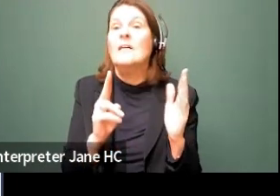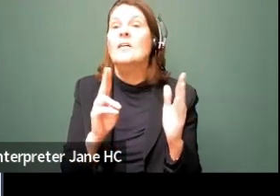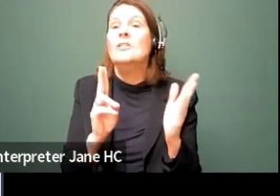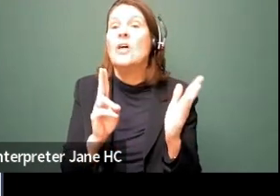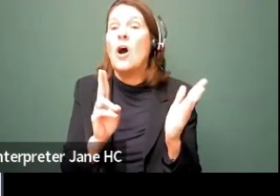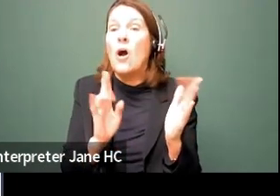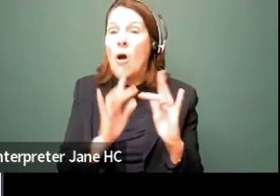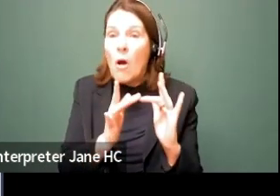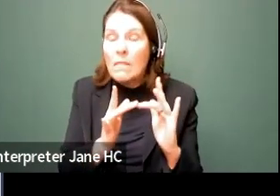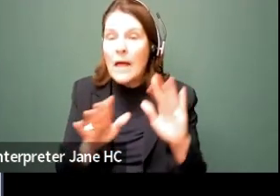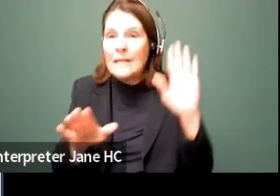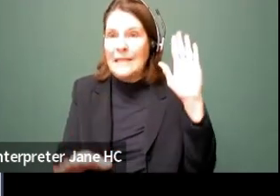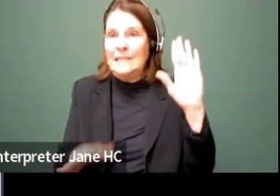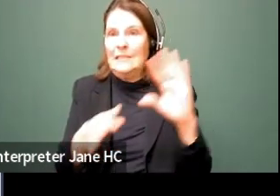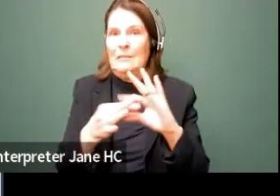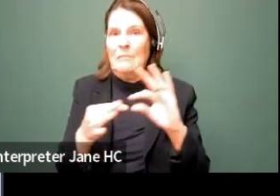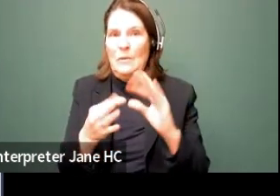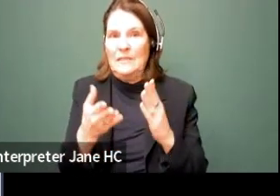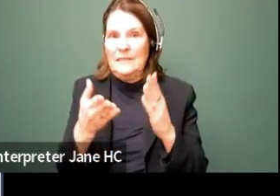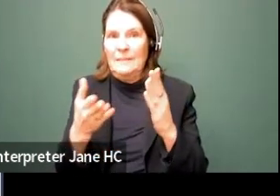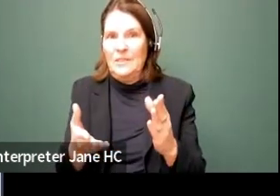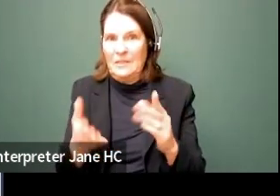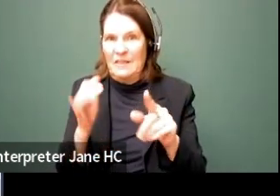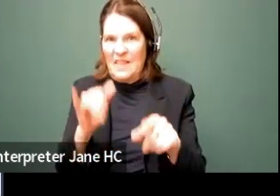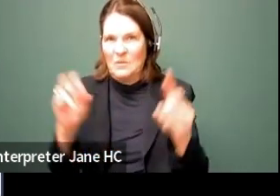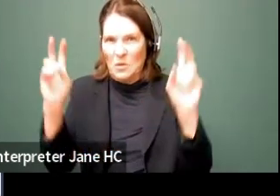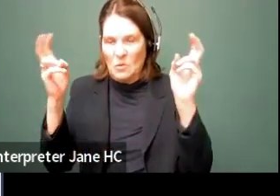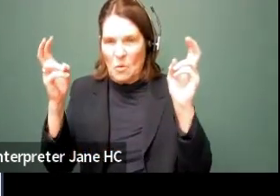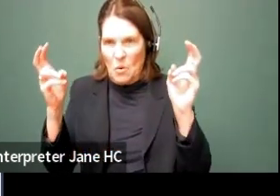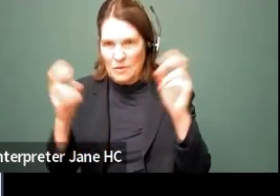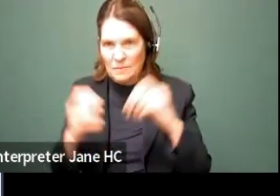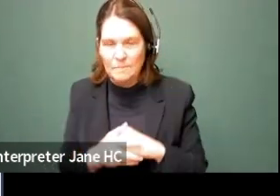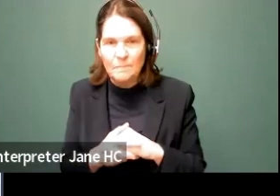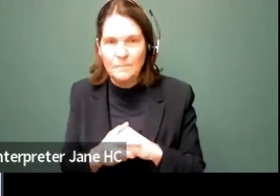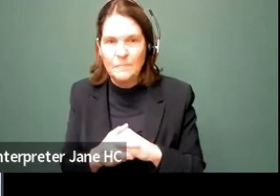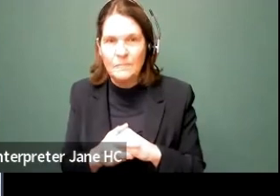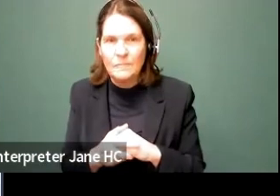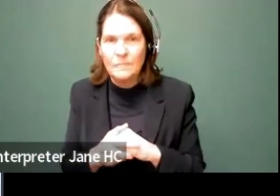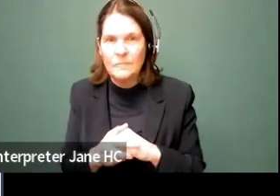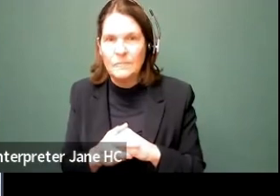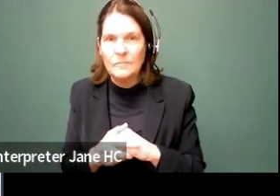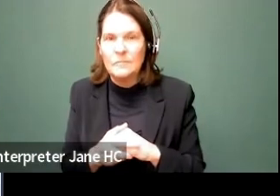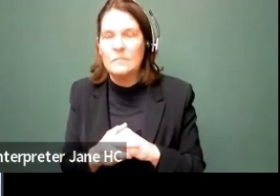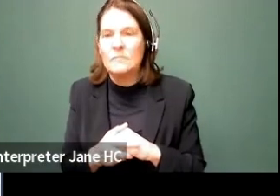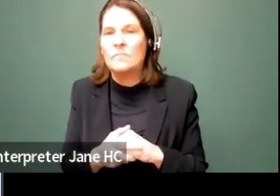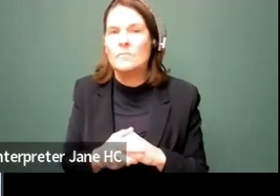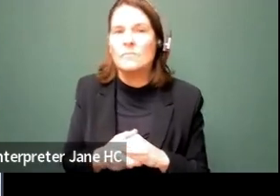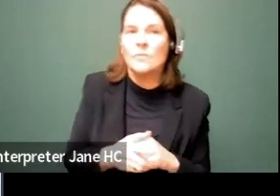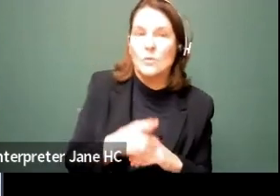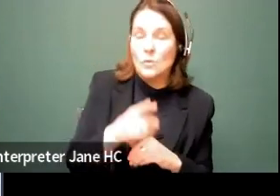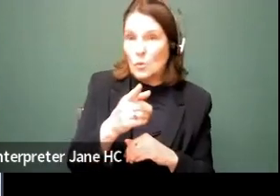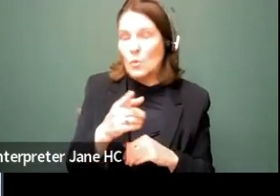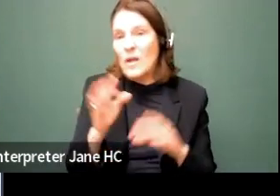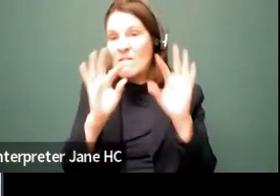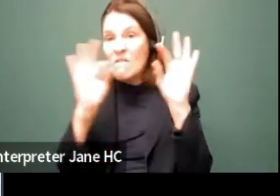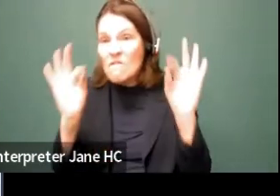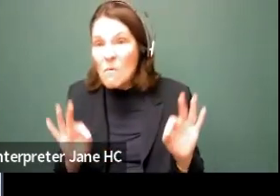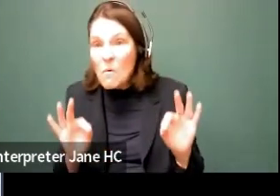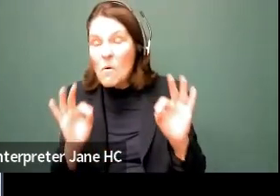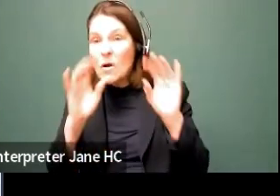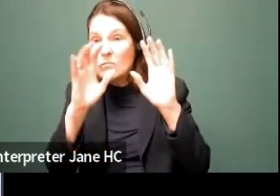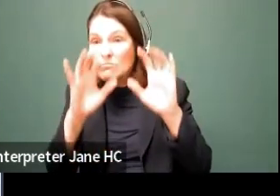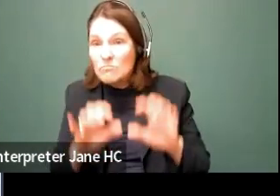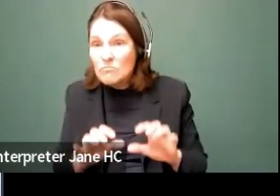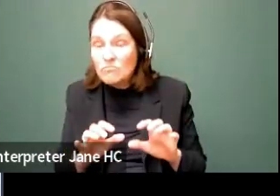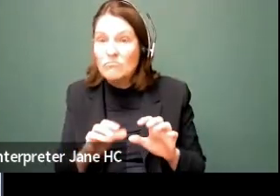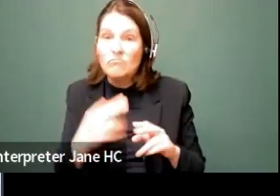submission. And if we click that, we are presented with a form that we can fill out,